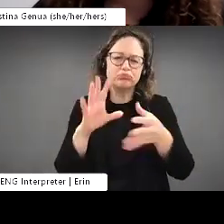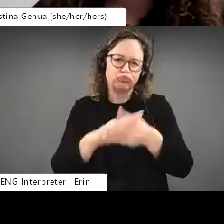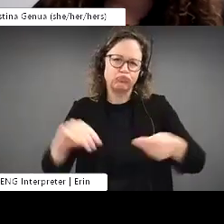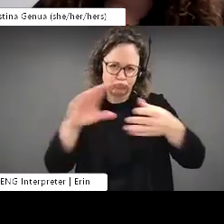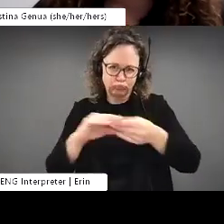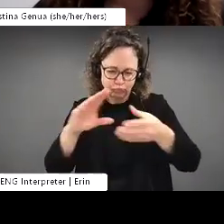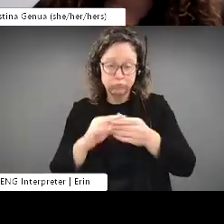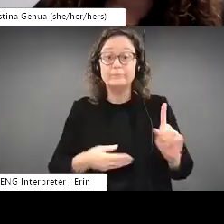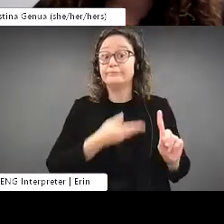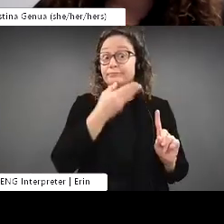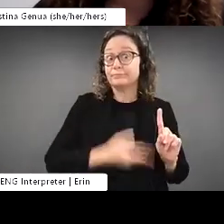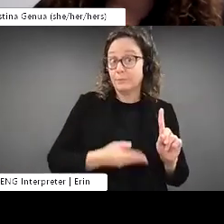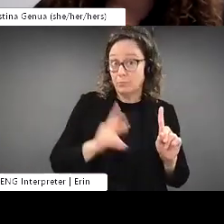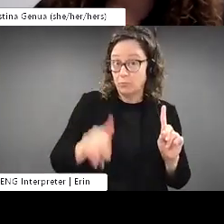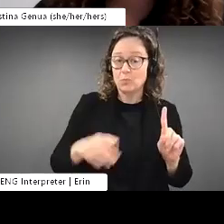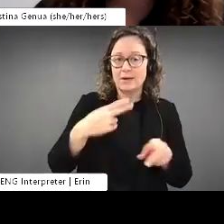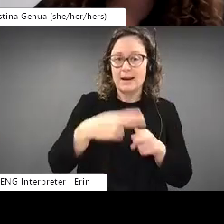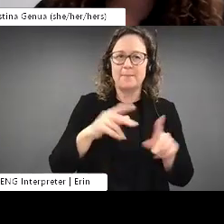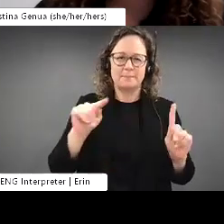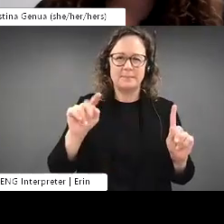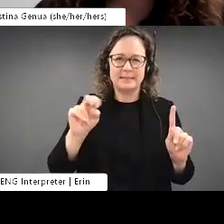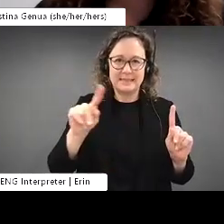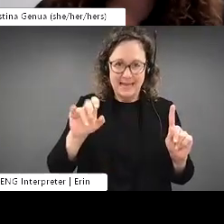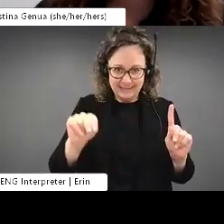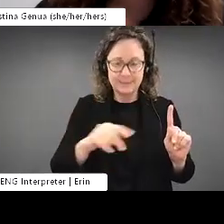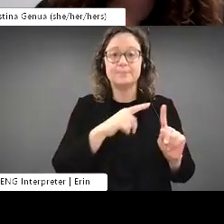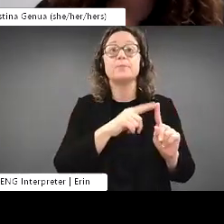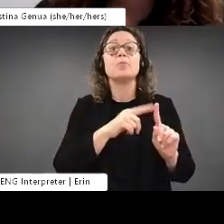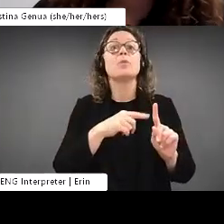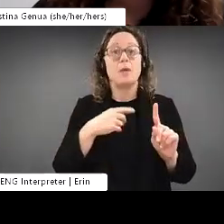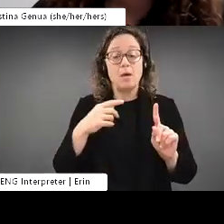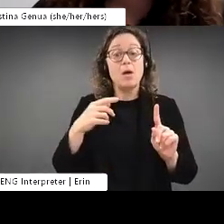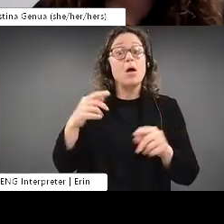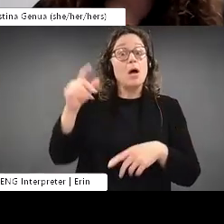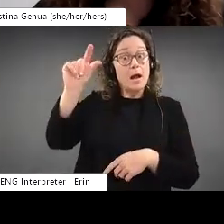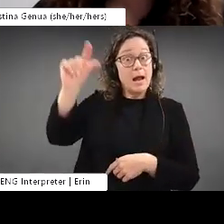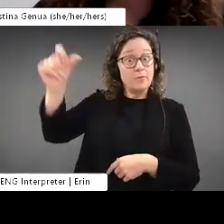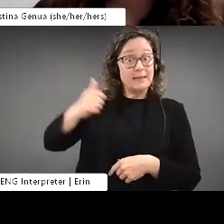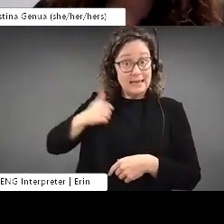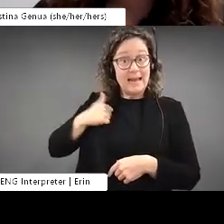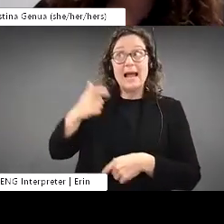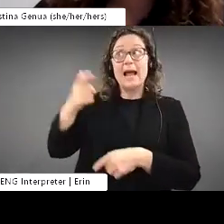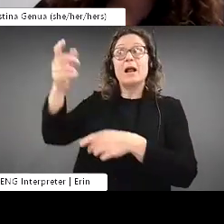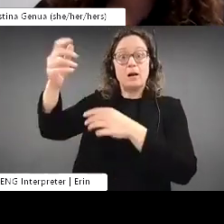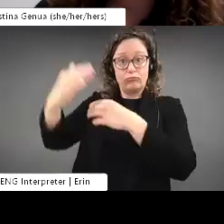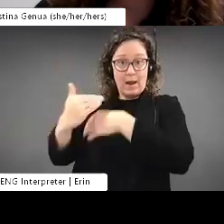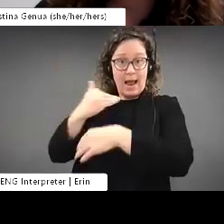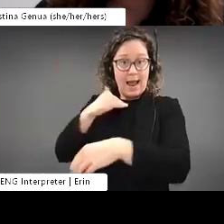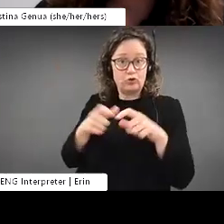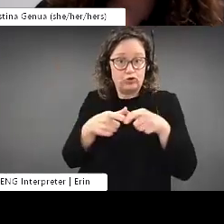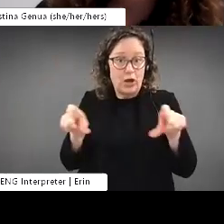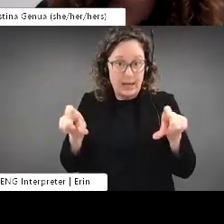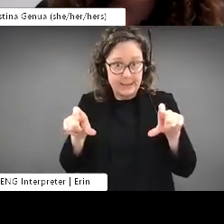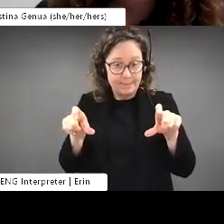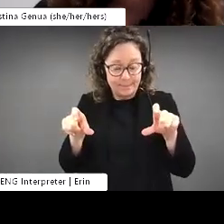Tenzin. So Tenzin gets a tax credit in the mail from the government of Canada, and he's short on cash and